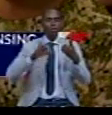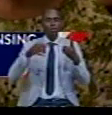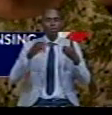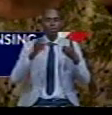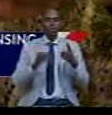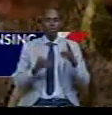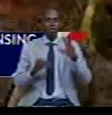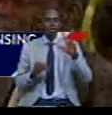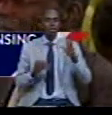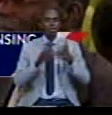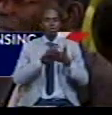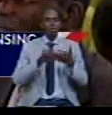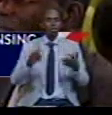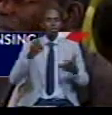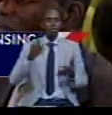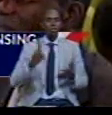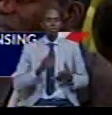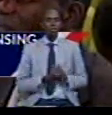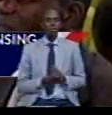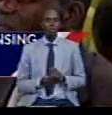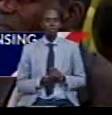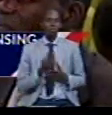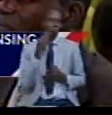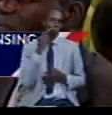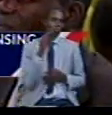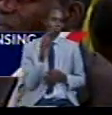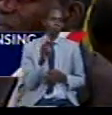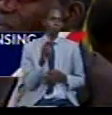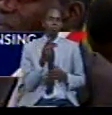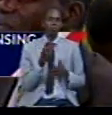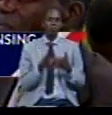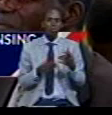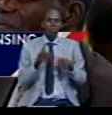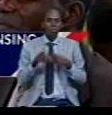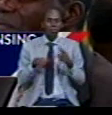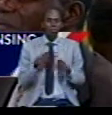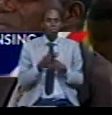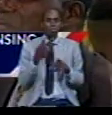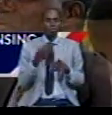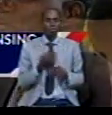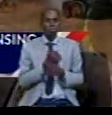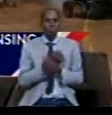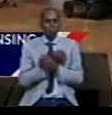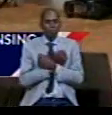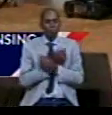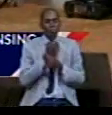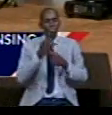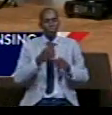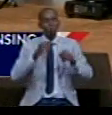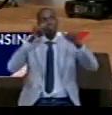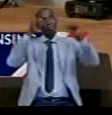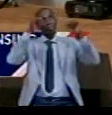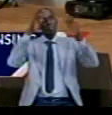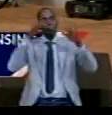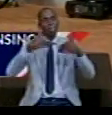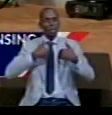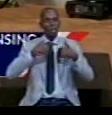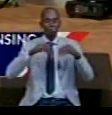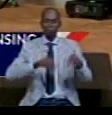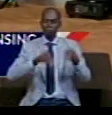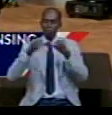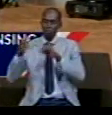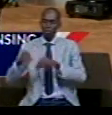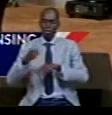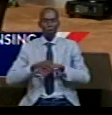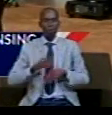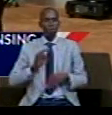chapter 3, verse 1. Behold, what manner of love the Father has bestowed upon